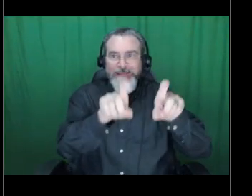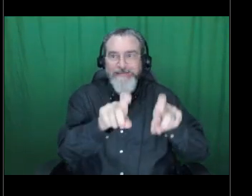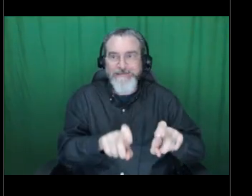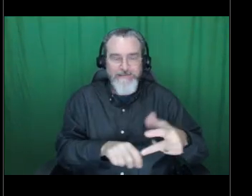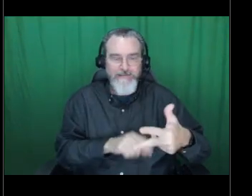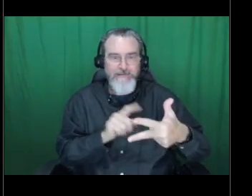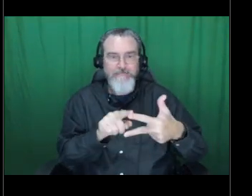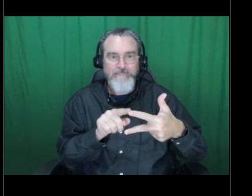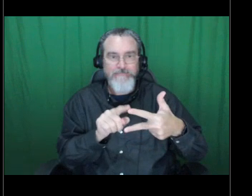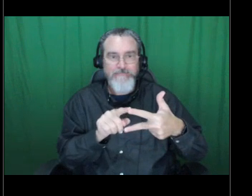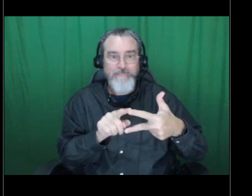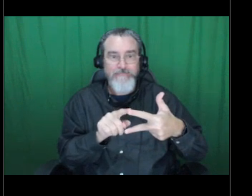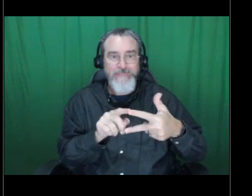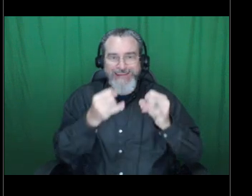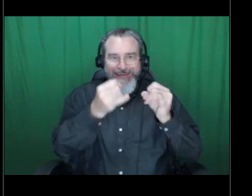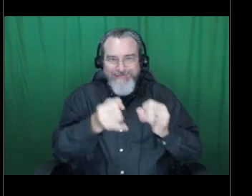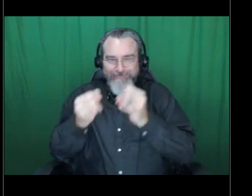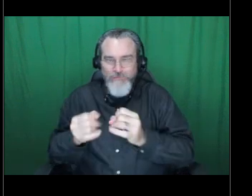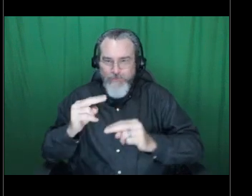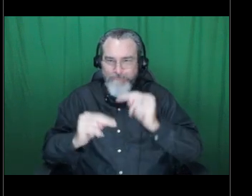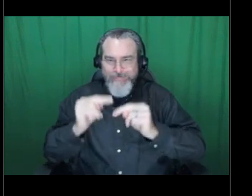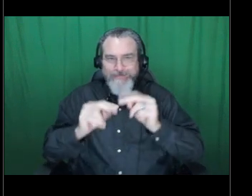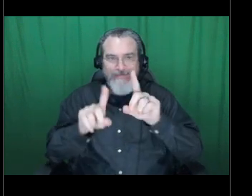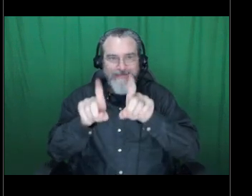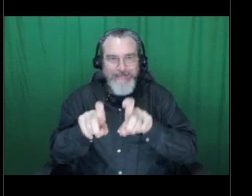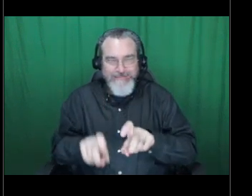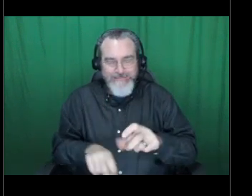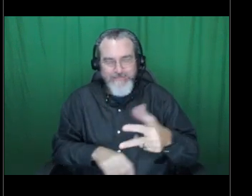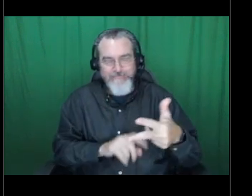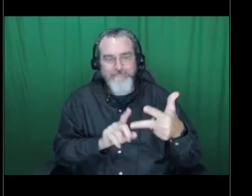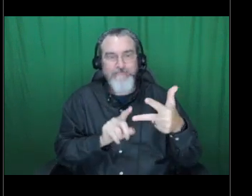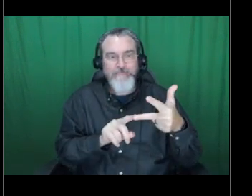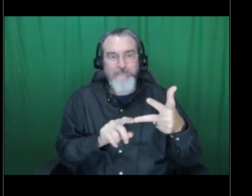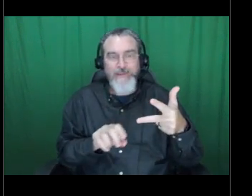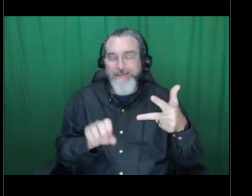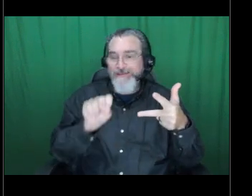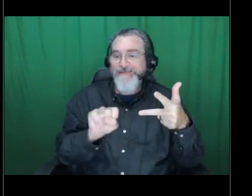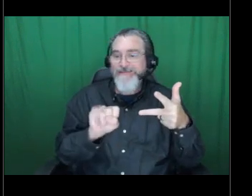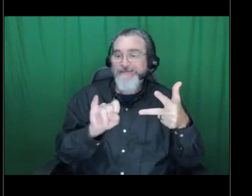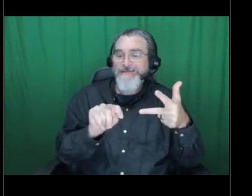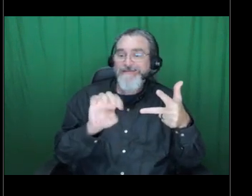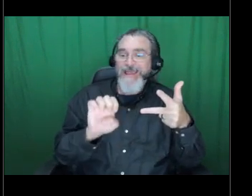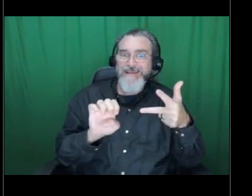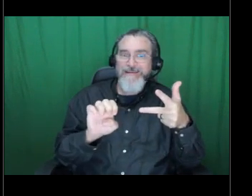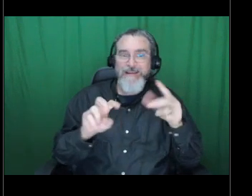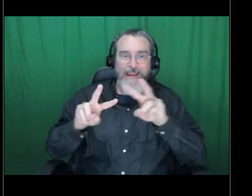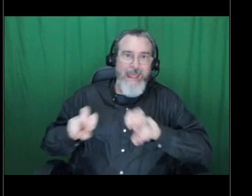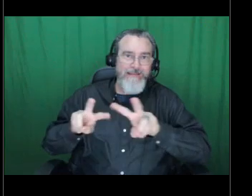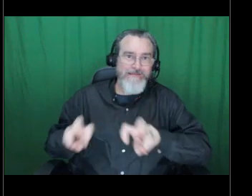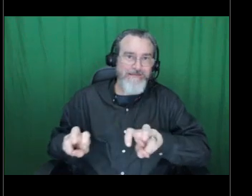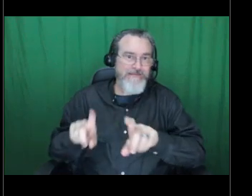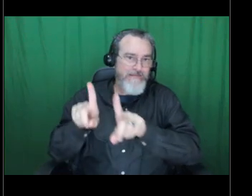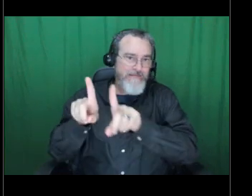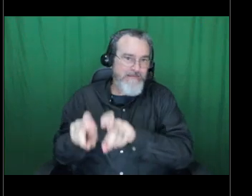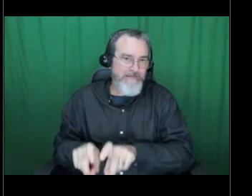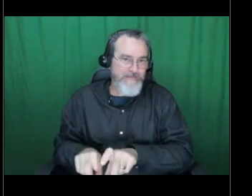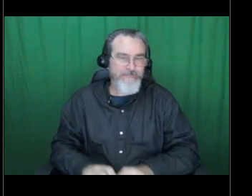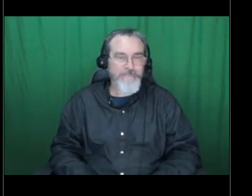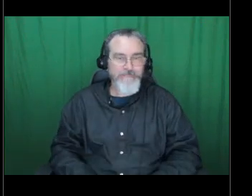answer option is individual building test. And the third answer option is site analysis